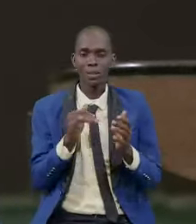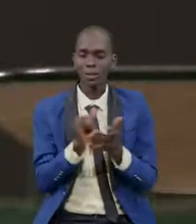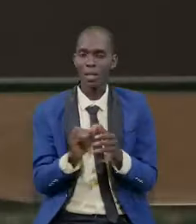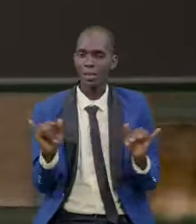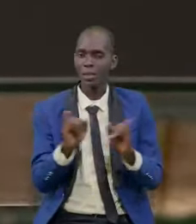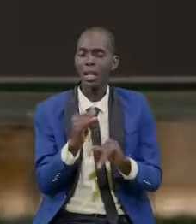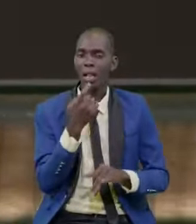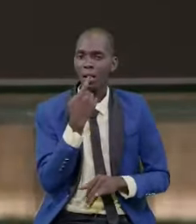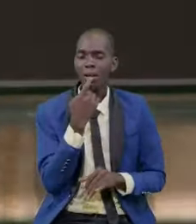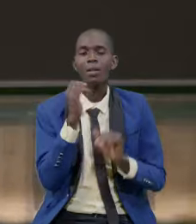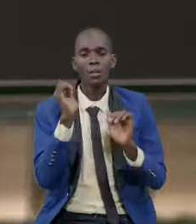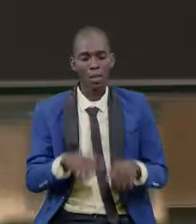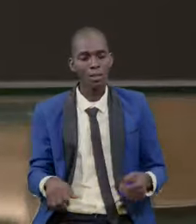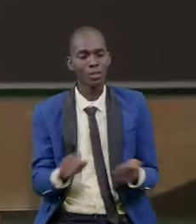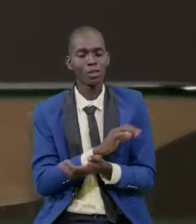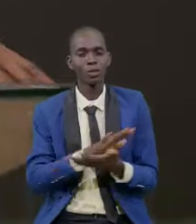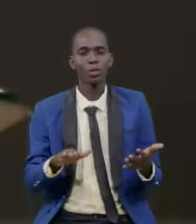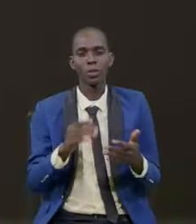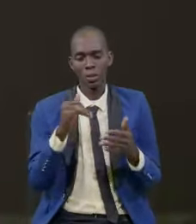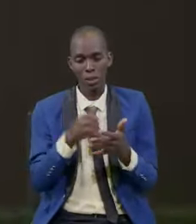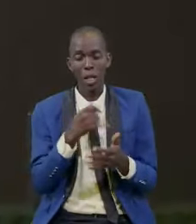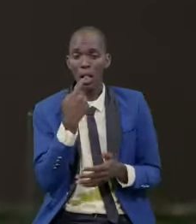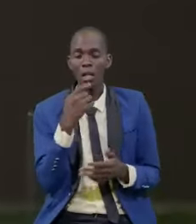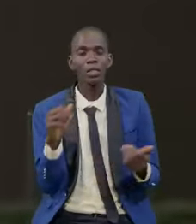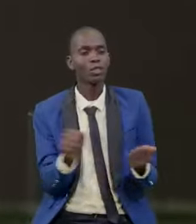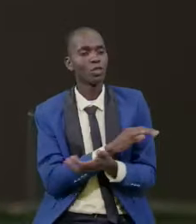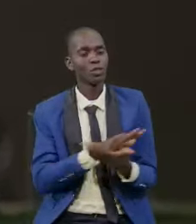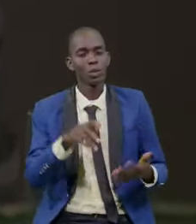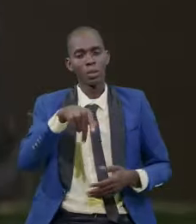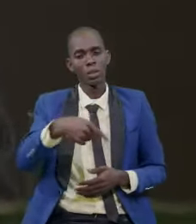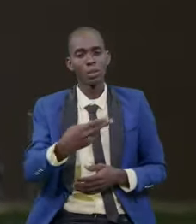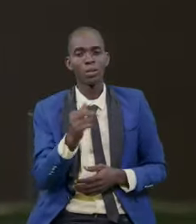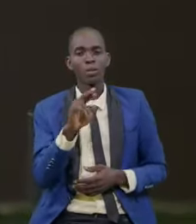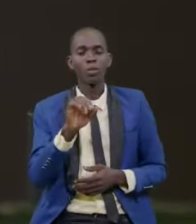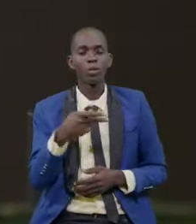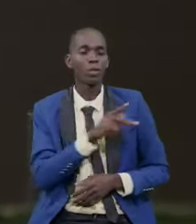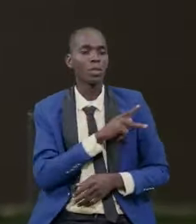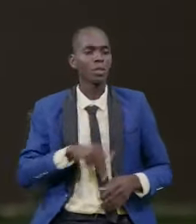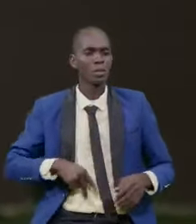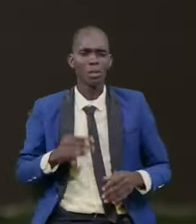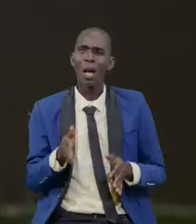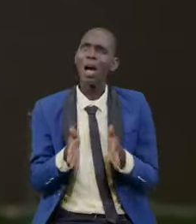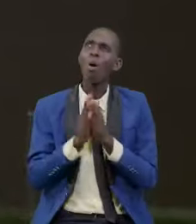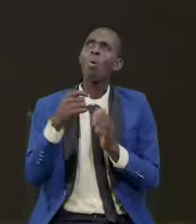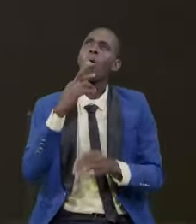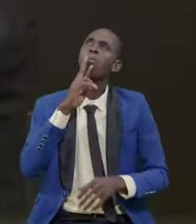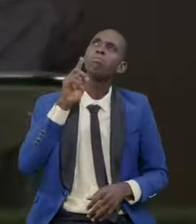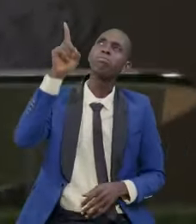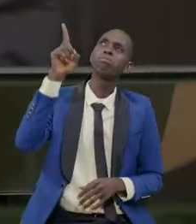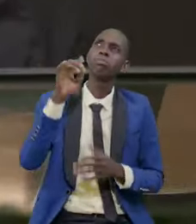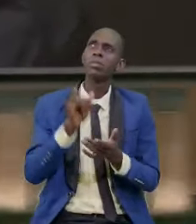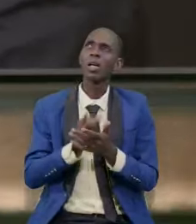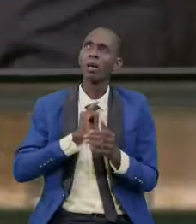that ruined Pharaoh. And he said, who is that God that I should obey him? It is that same tongue